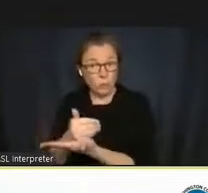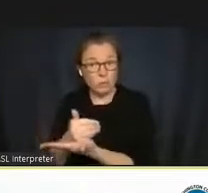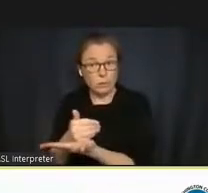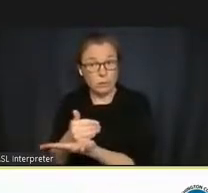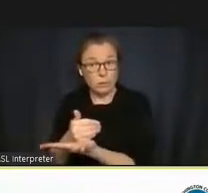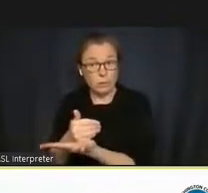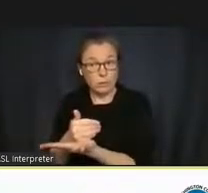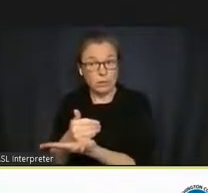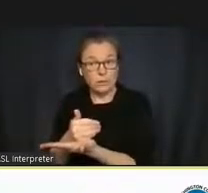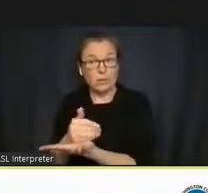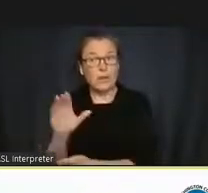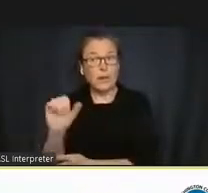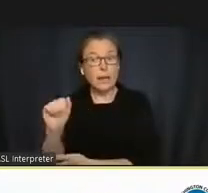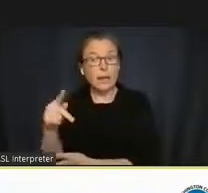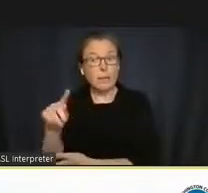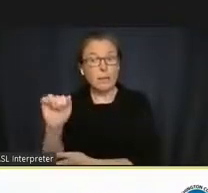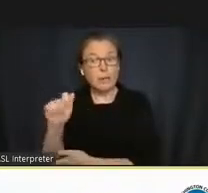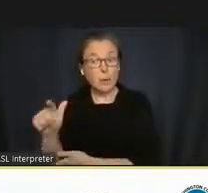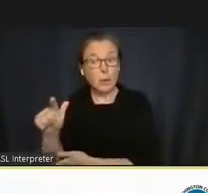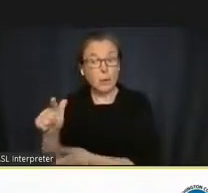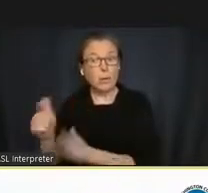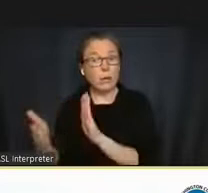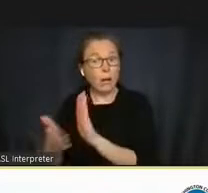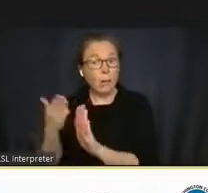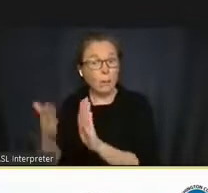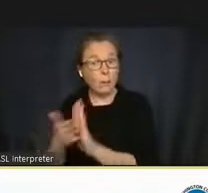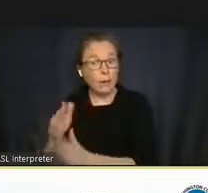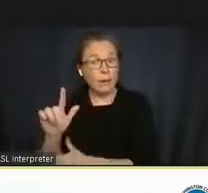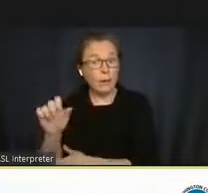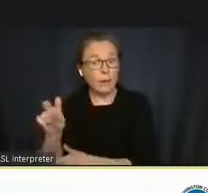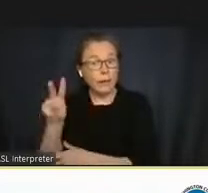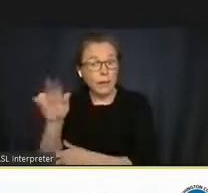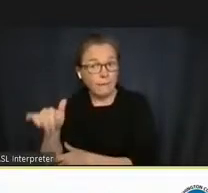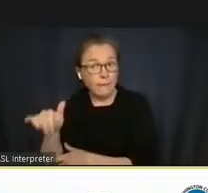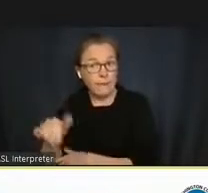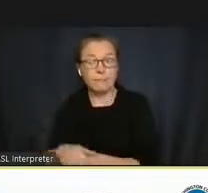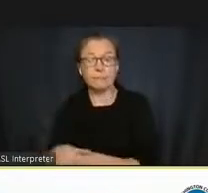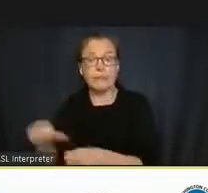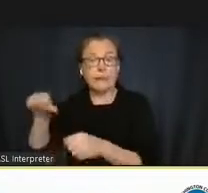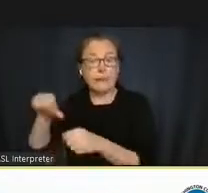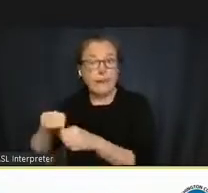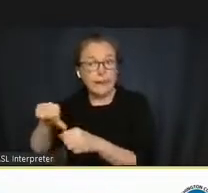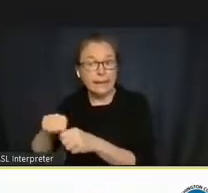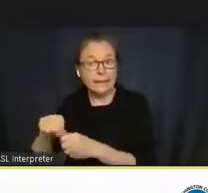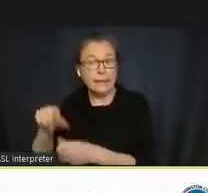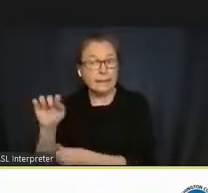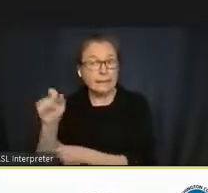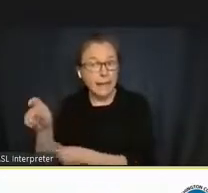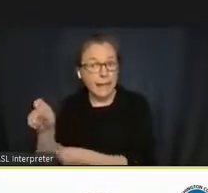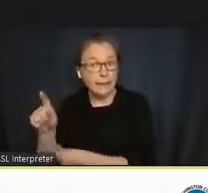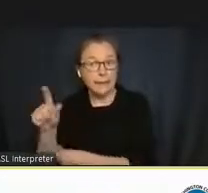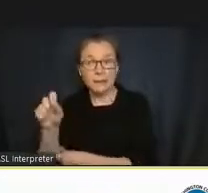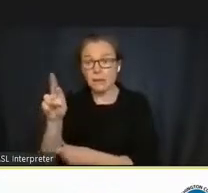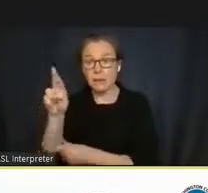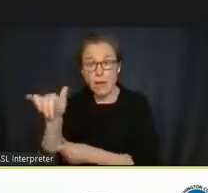are capital and operating levies, gas tax, lottery fund, and